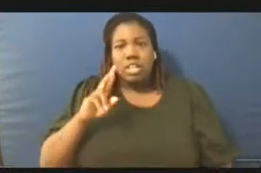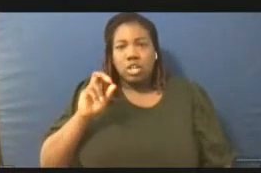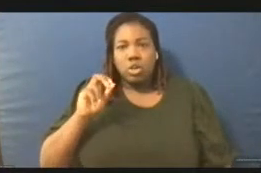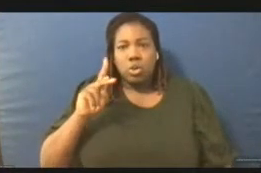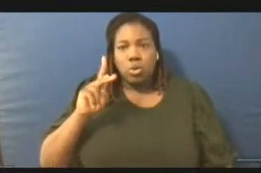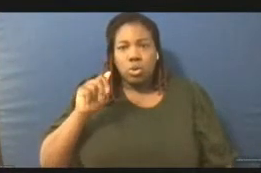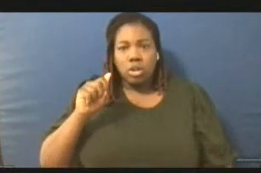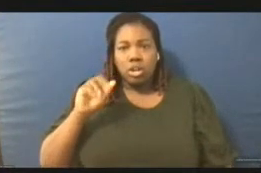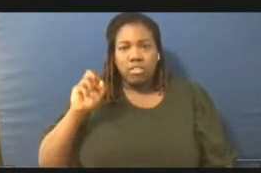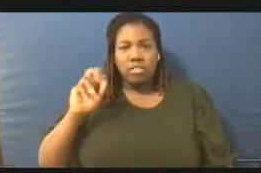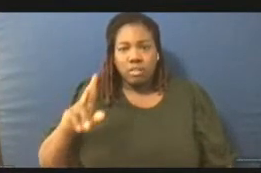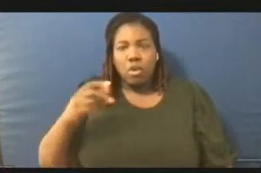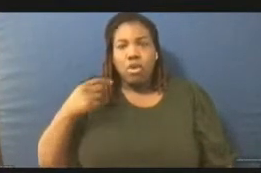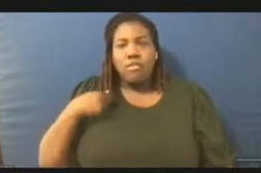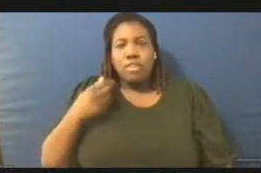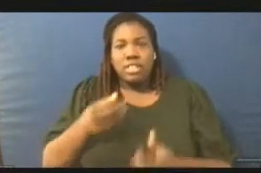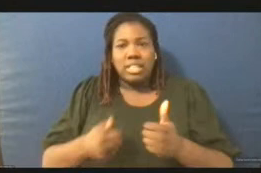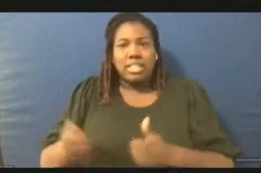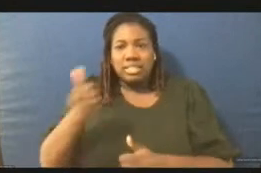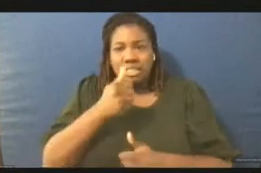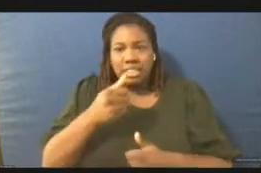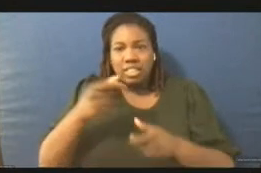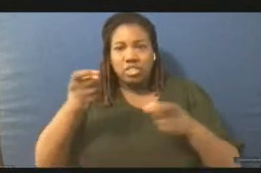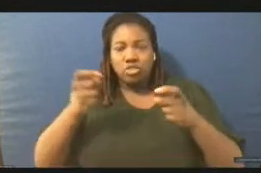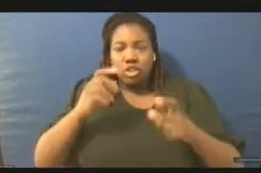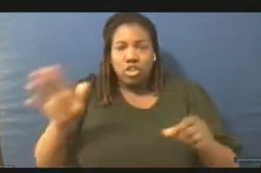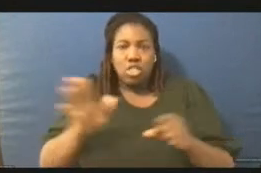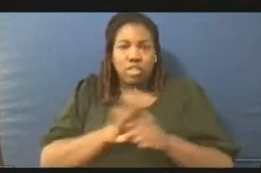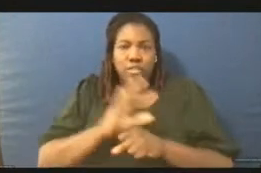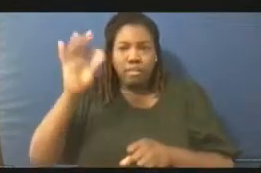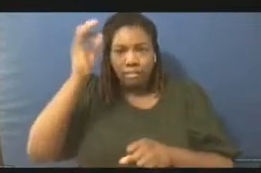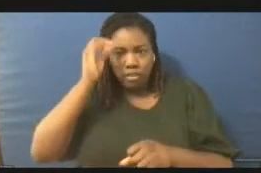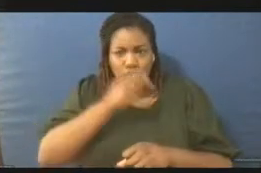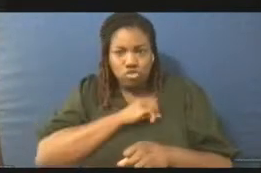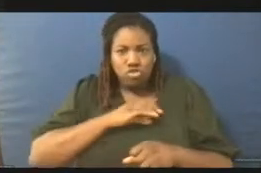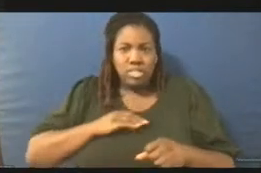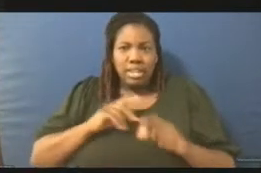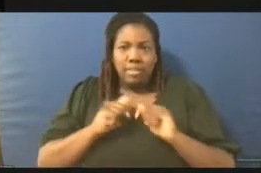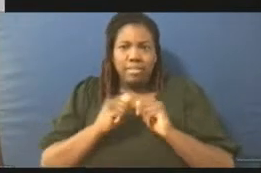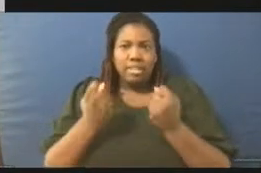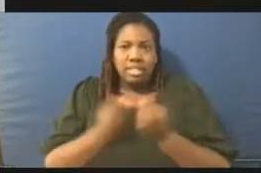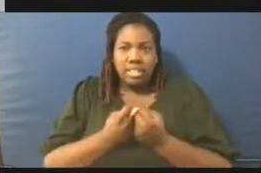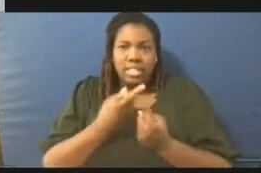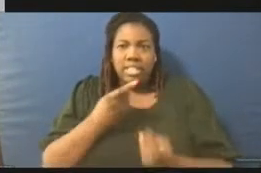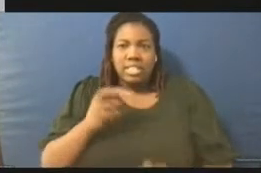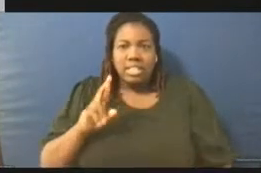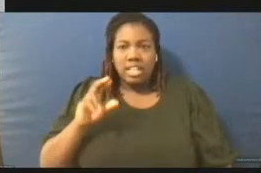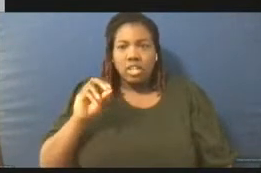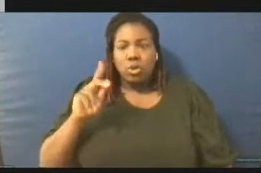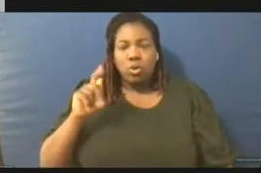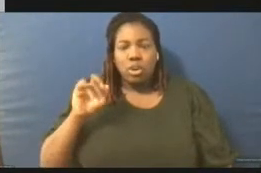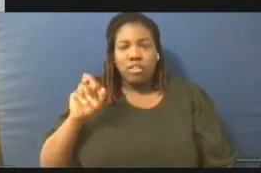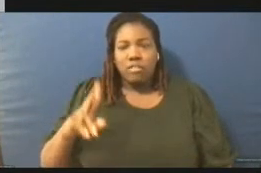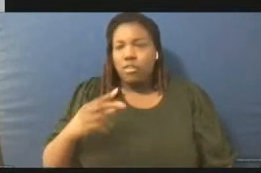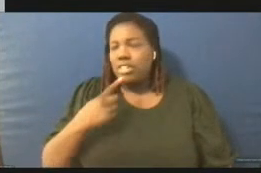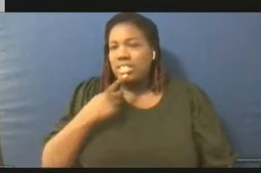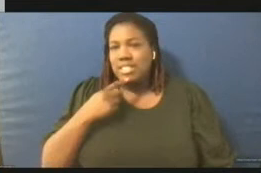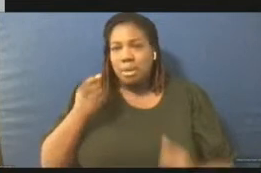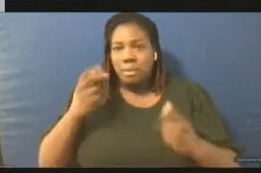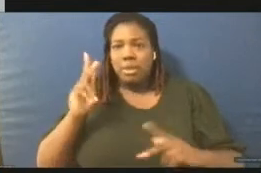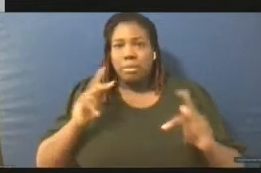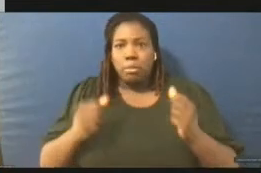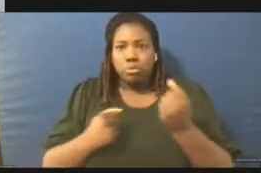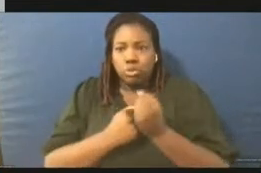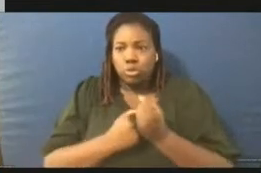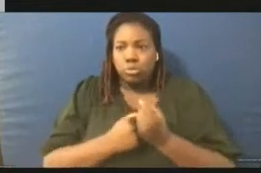Director for the task force, Dr. Wet, our DFO, the entire federal staff team. As Dr. Okafor says, it takes many, many, many people to support this work. We have